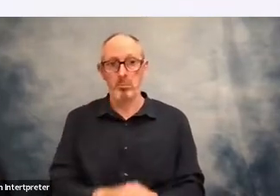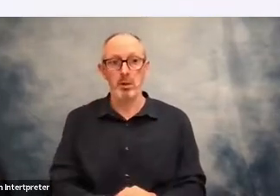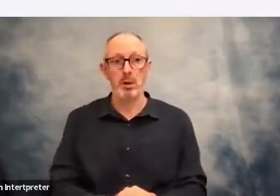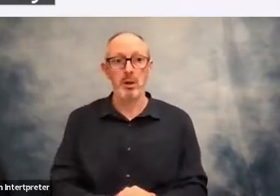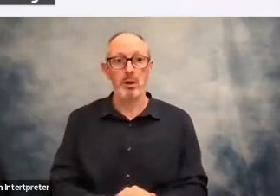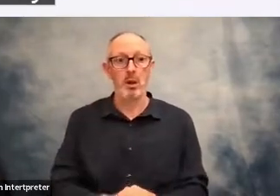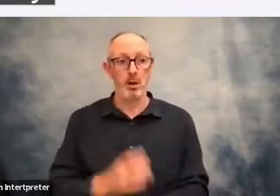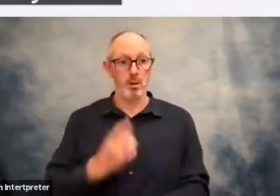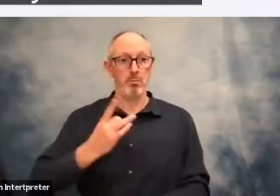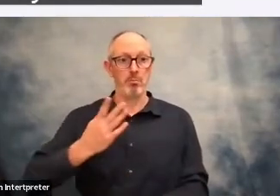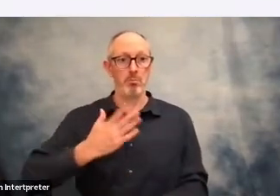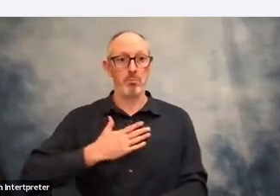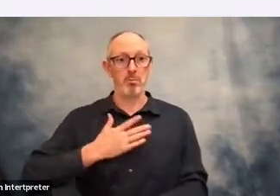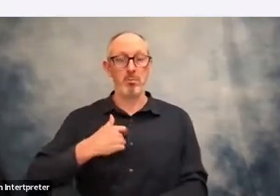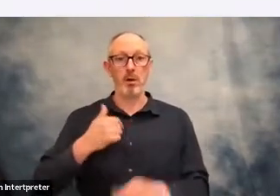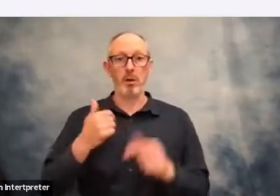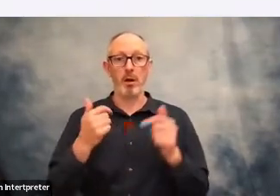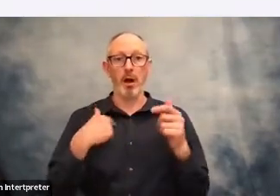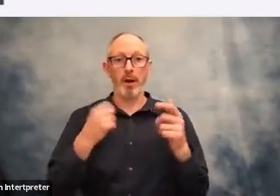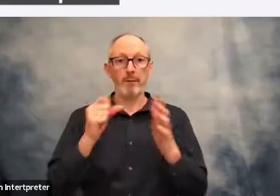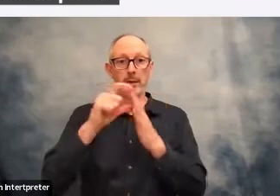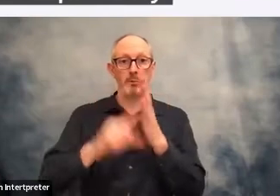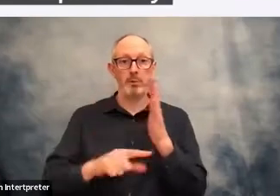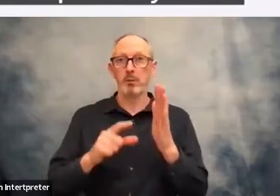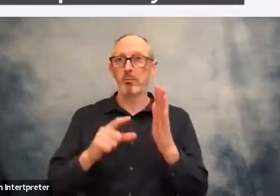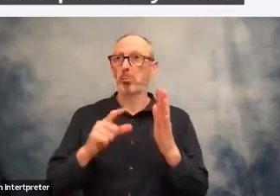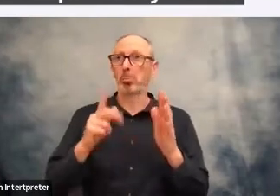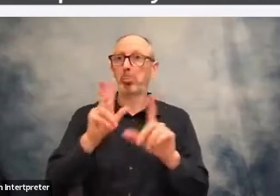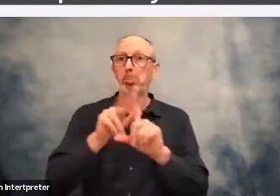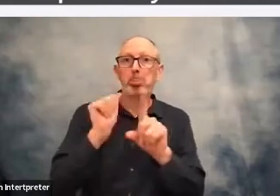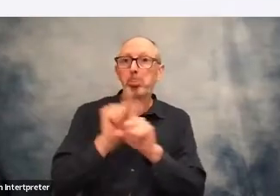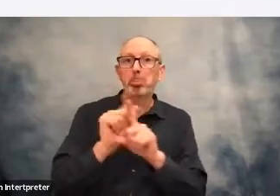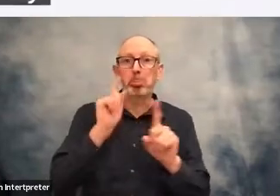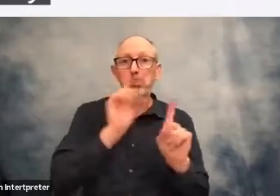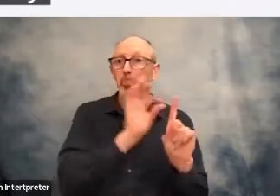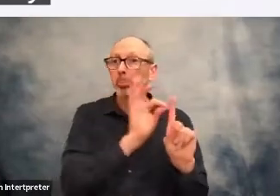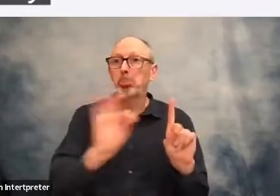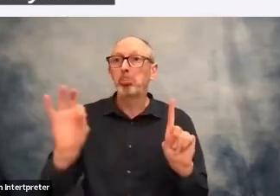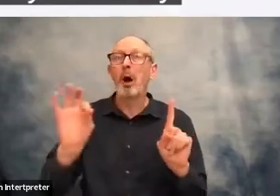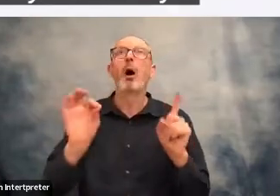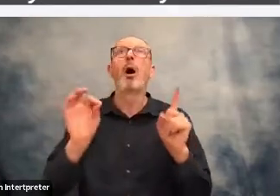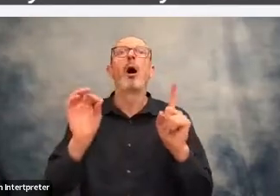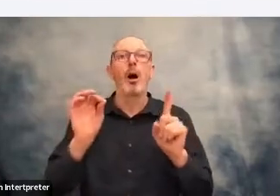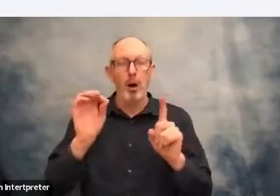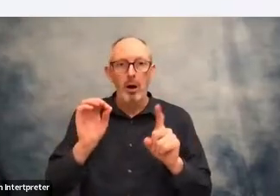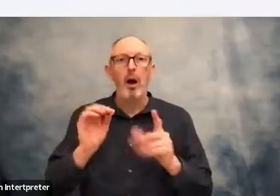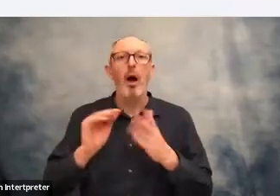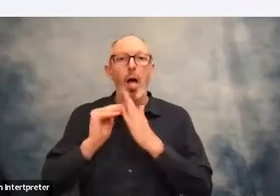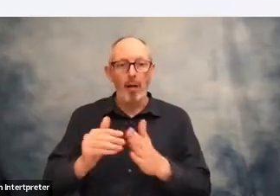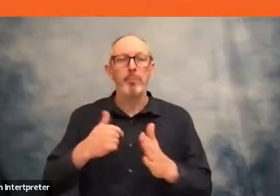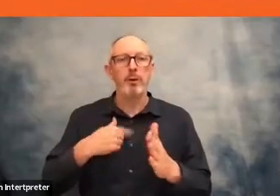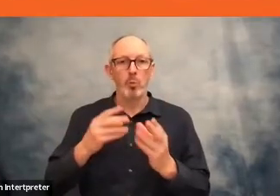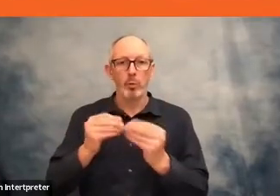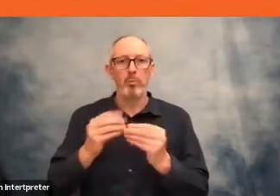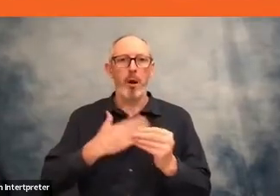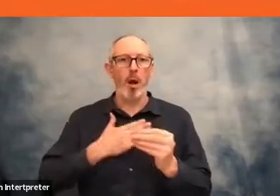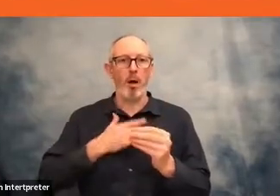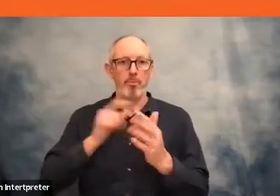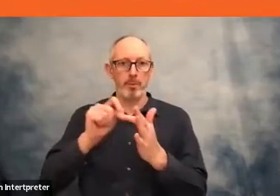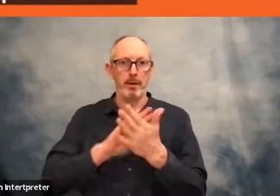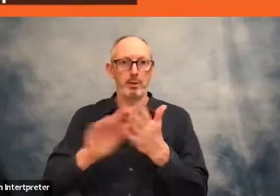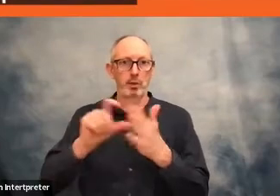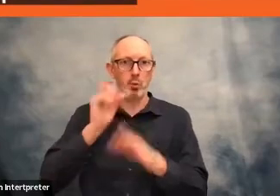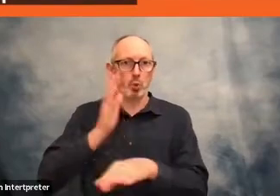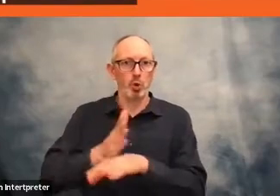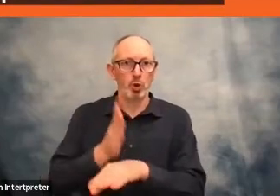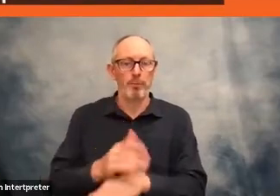I have a movement disability that went undetected. This shaped my PhD work at Columbia University and why I want to fix this now. Step Ahead